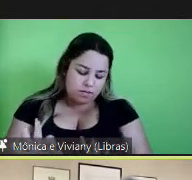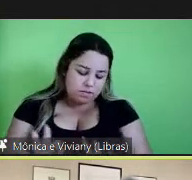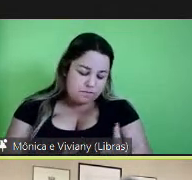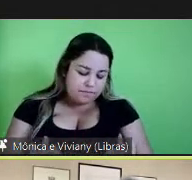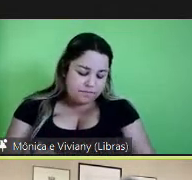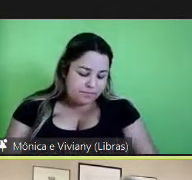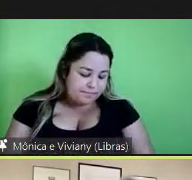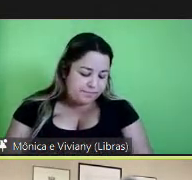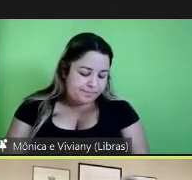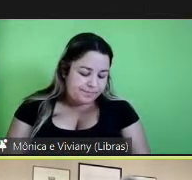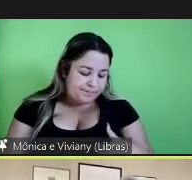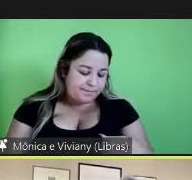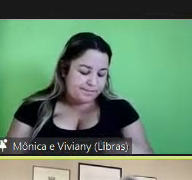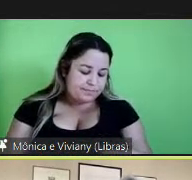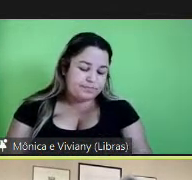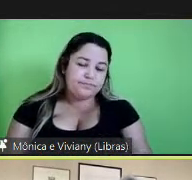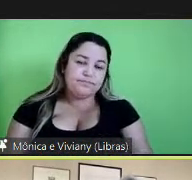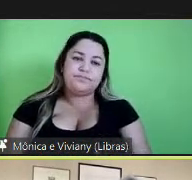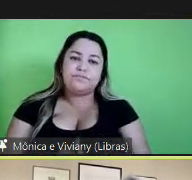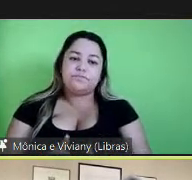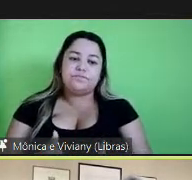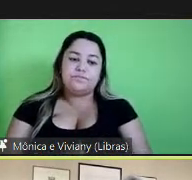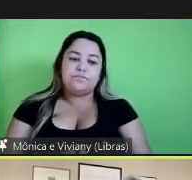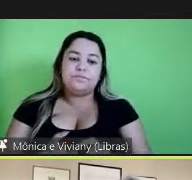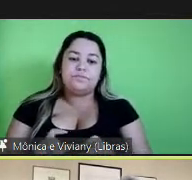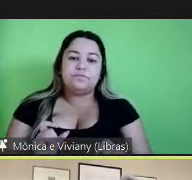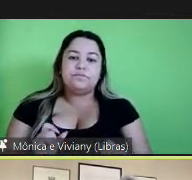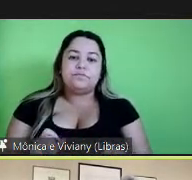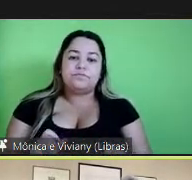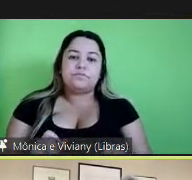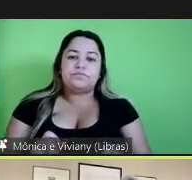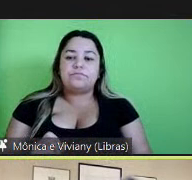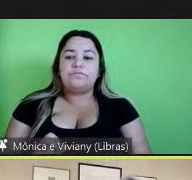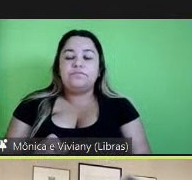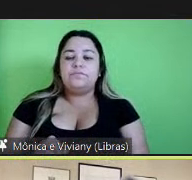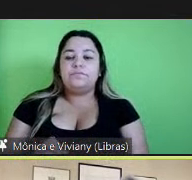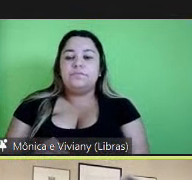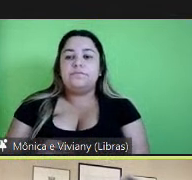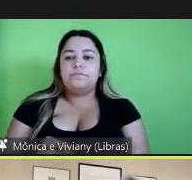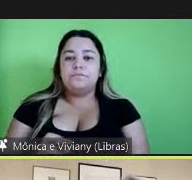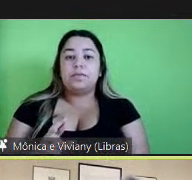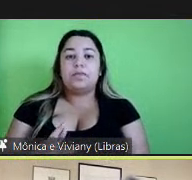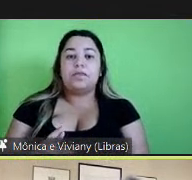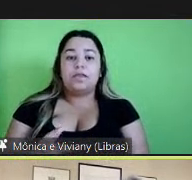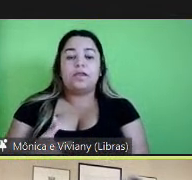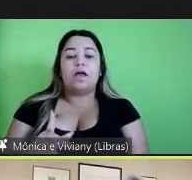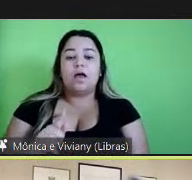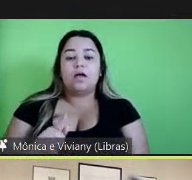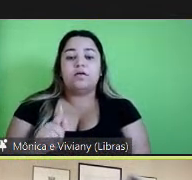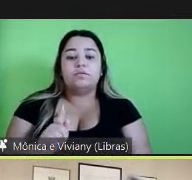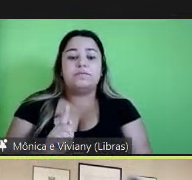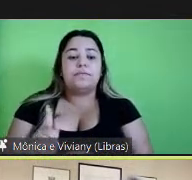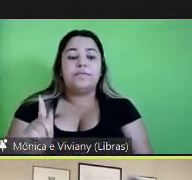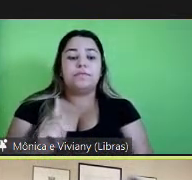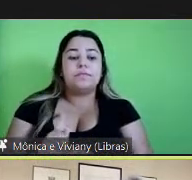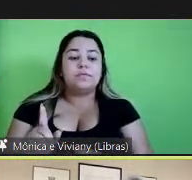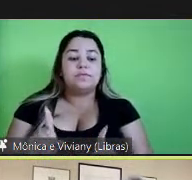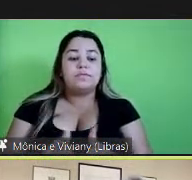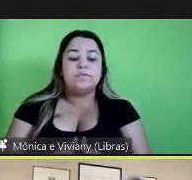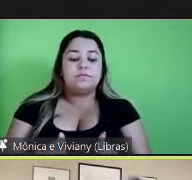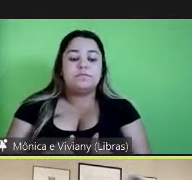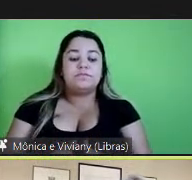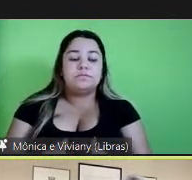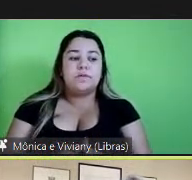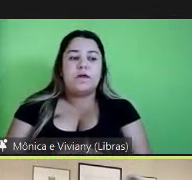key principle is that, again, as Jimena mentioned, obesity management should be about improving health and well-being and not simply reducing the numbers